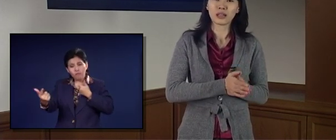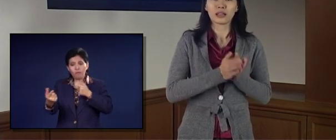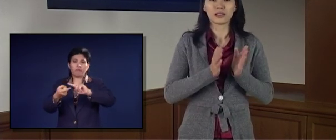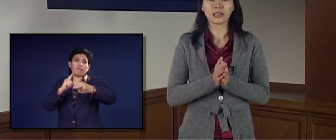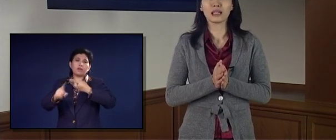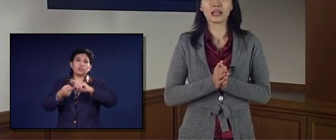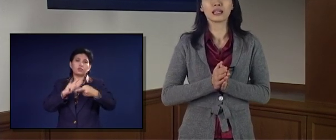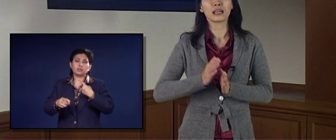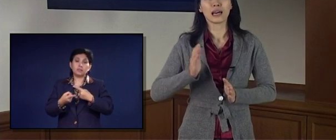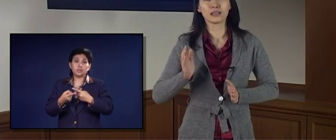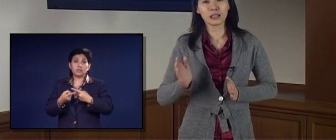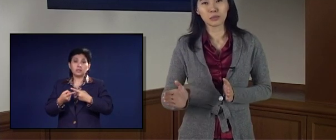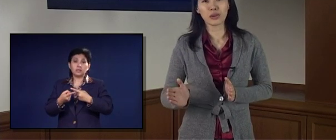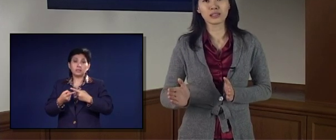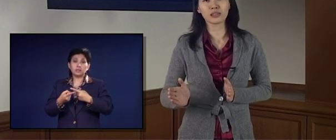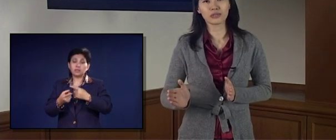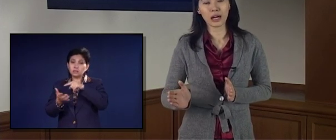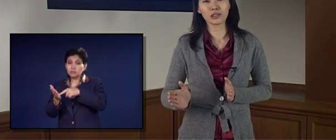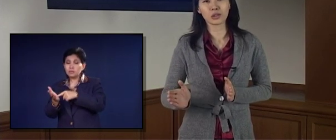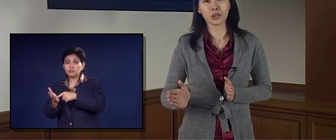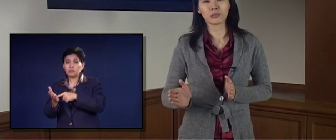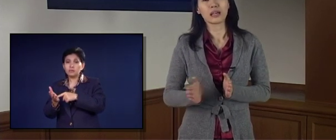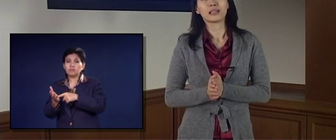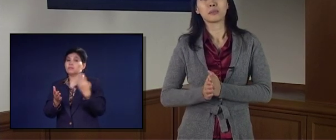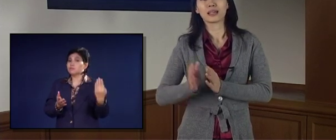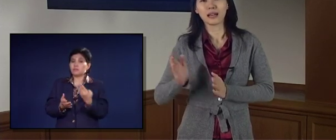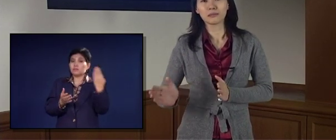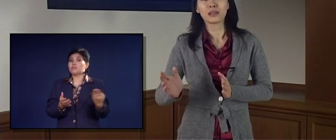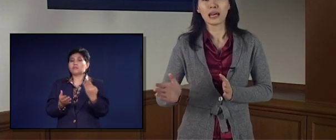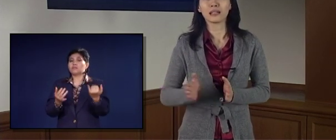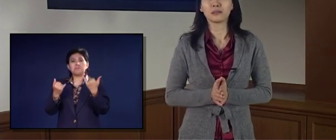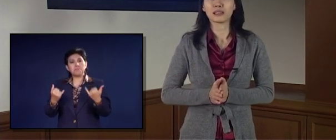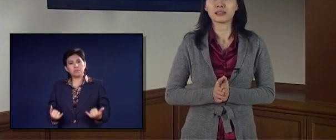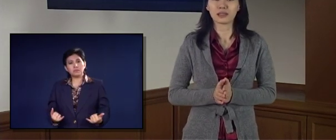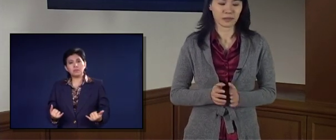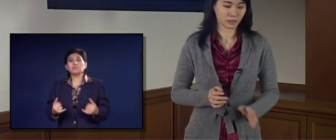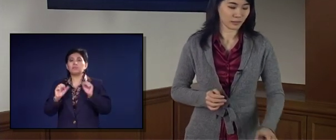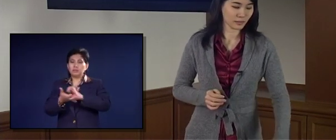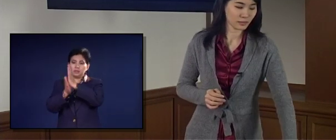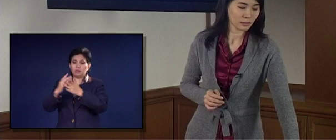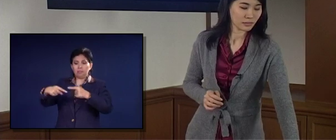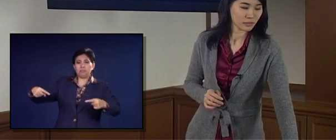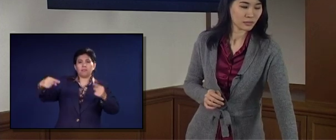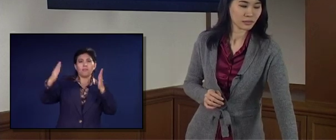friendship, suddenly in the presence of other group, they become enemies.